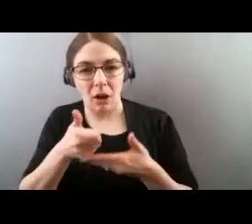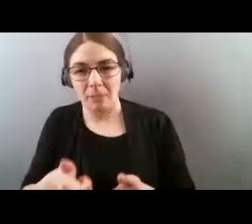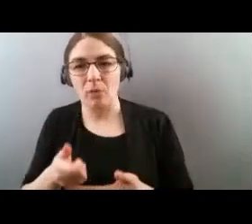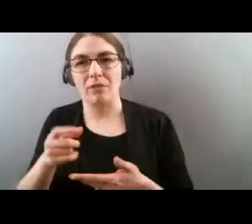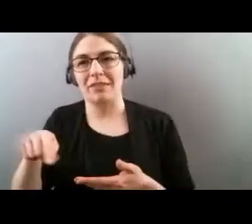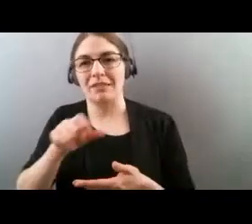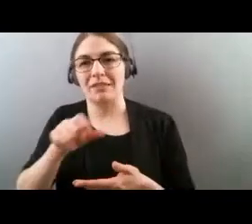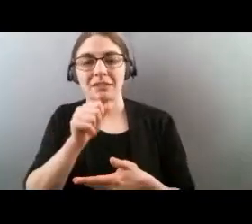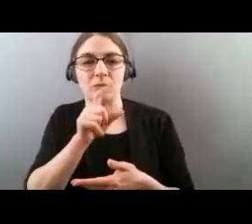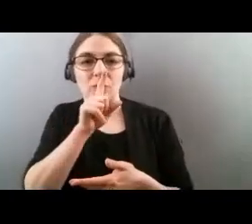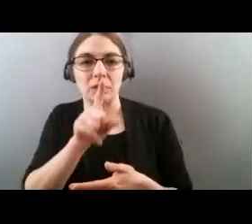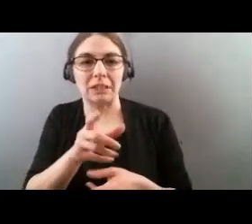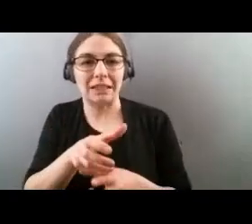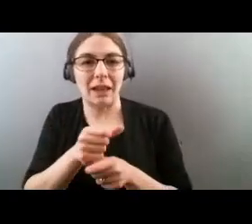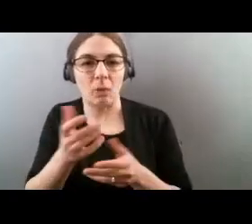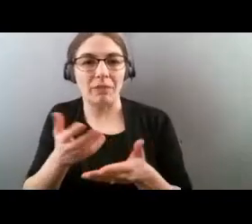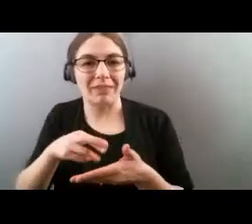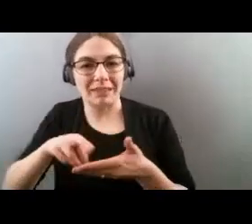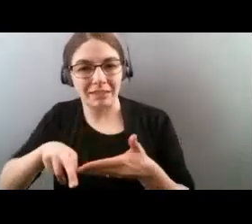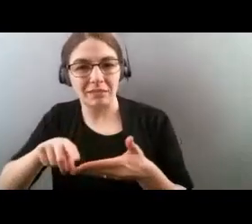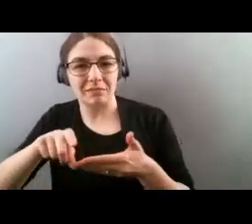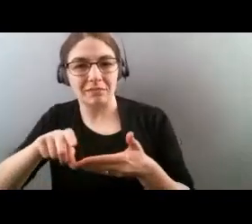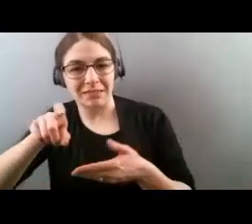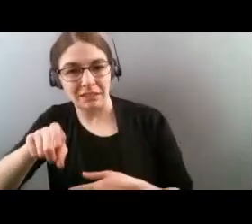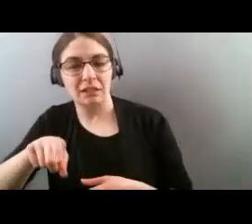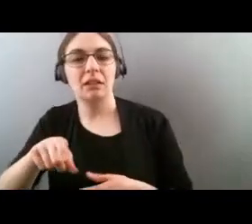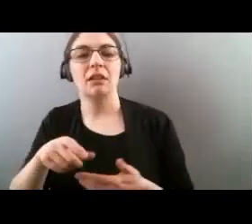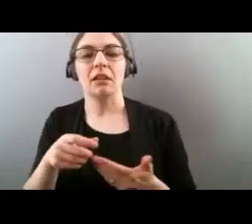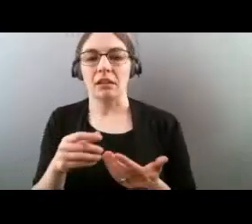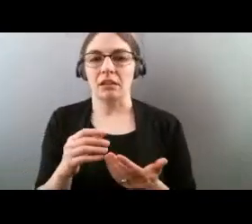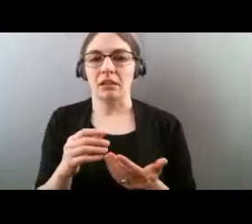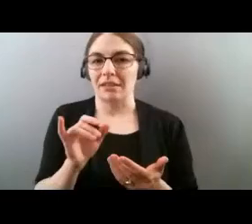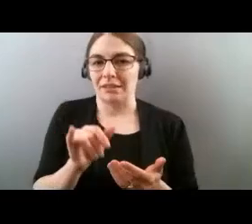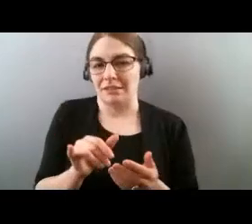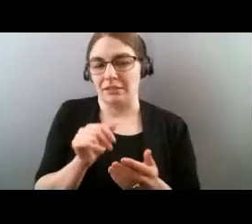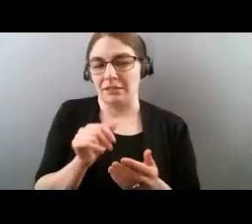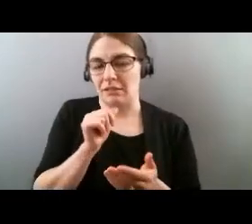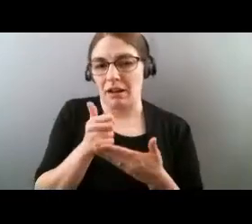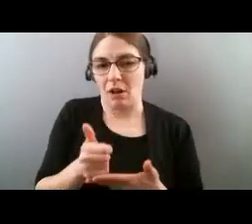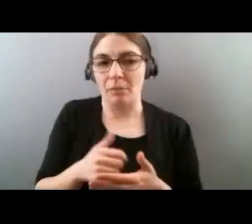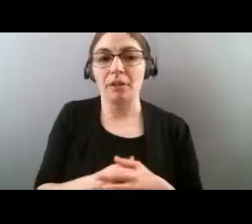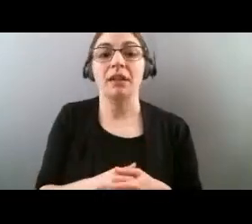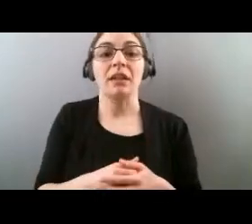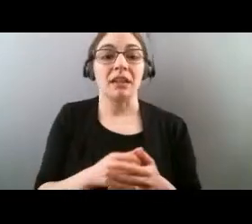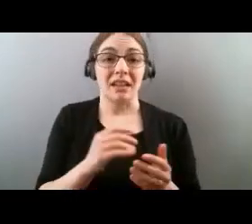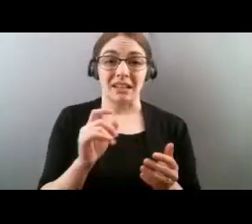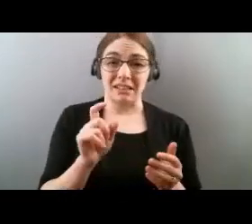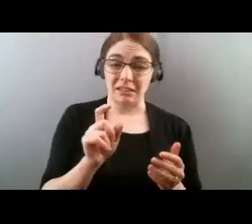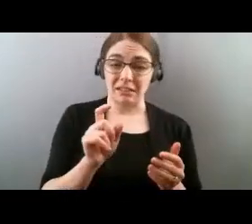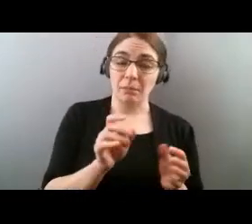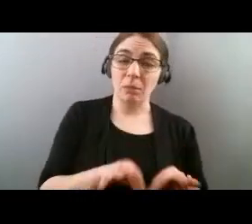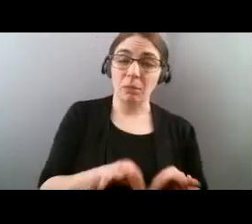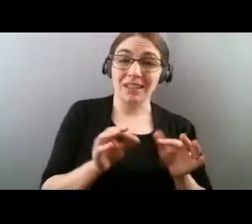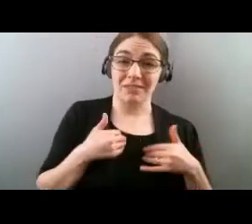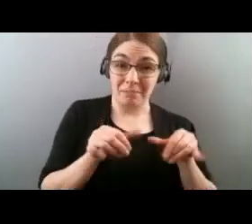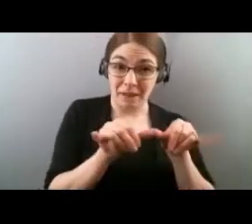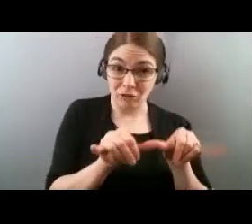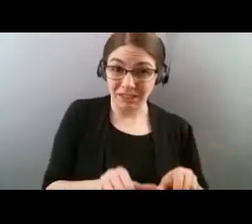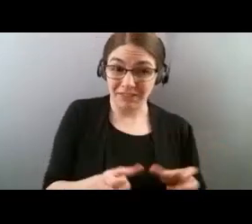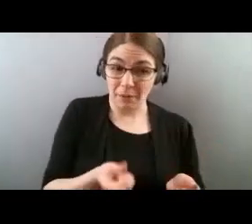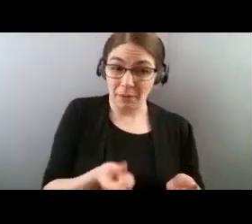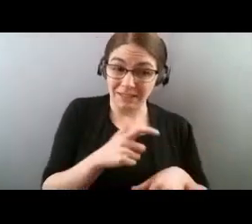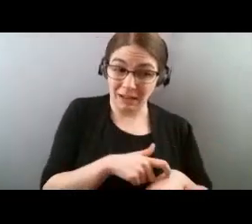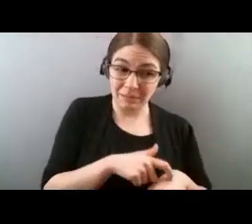So the metrics of how many times did you do something are important, but it's more important that the outcome was successful, and that's where the